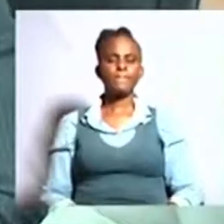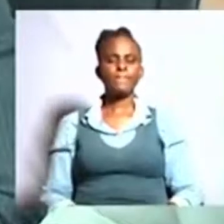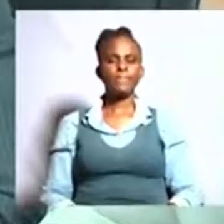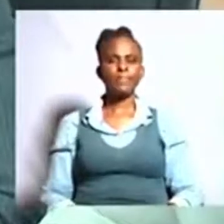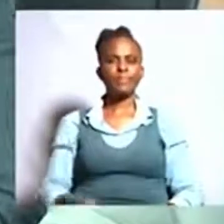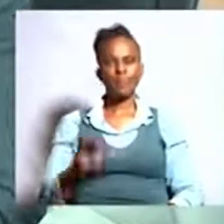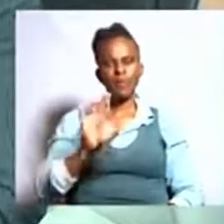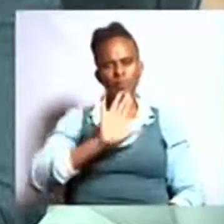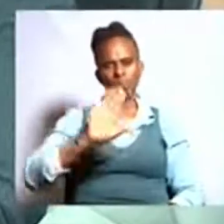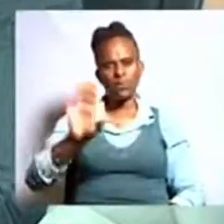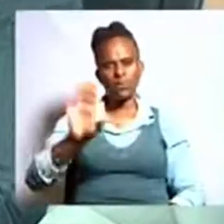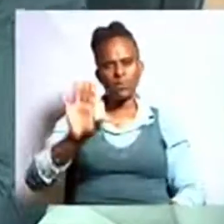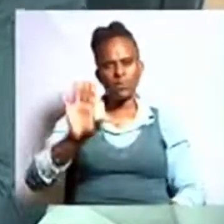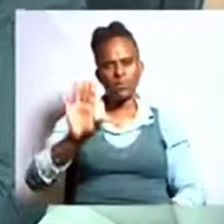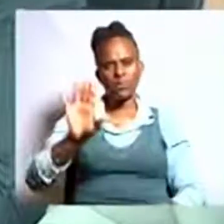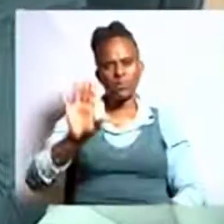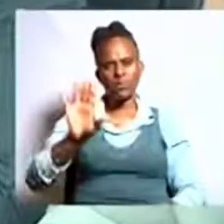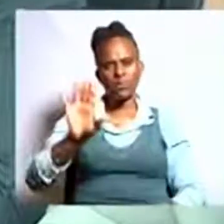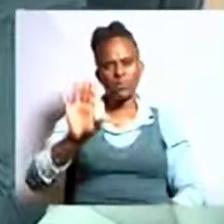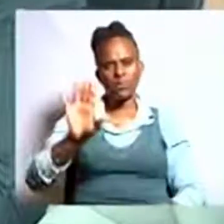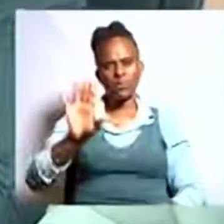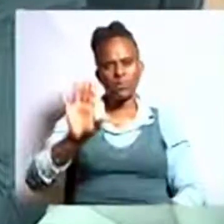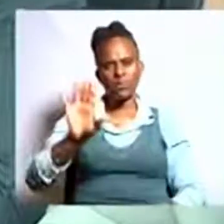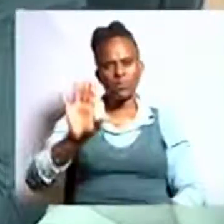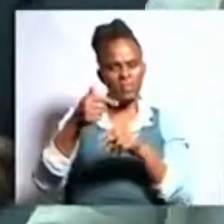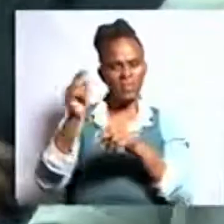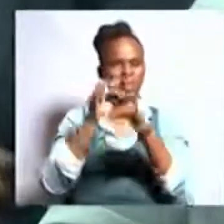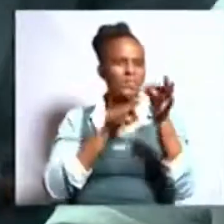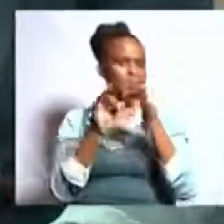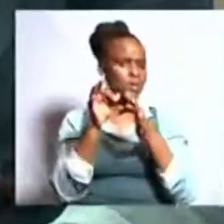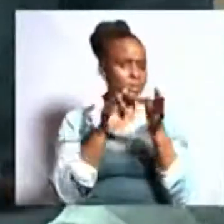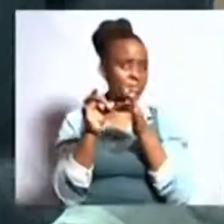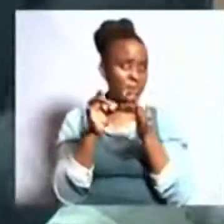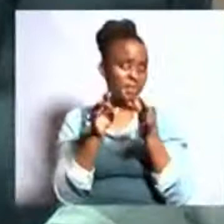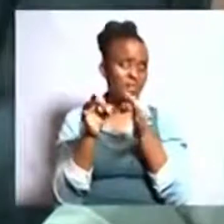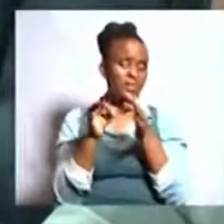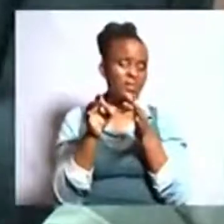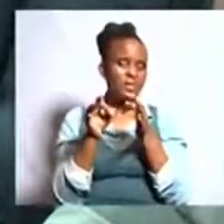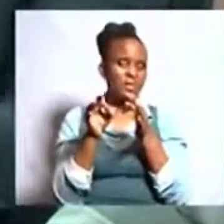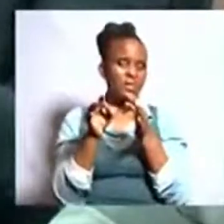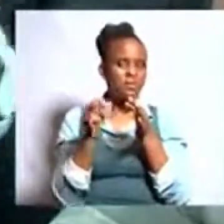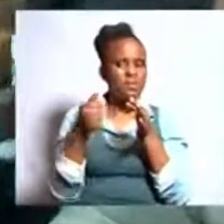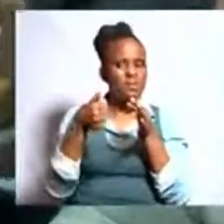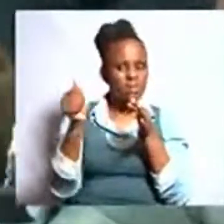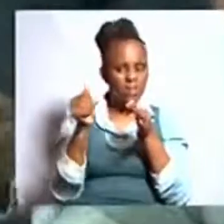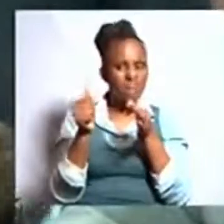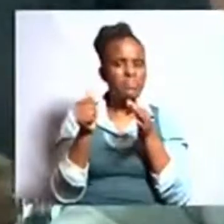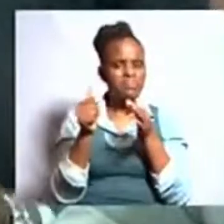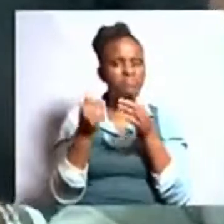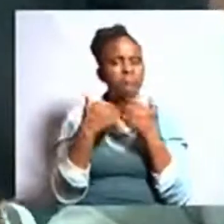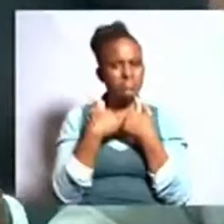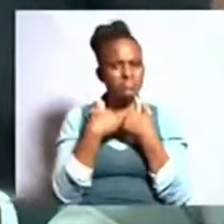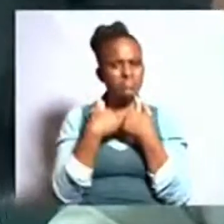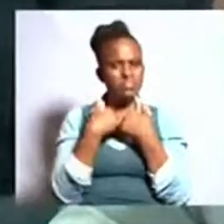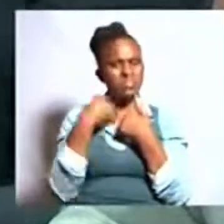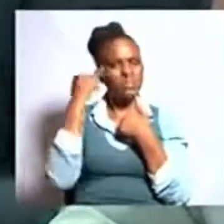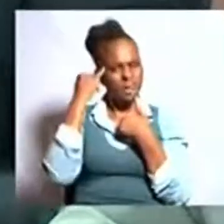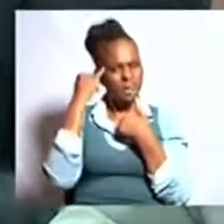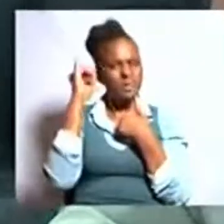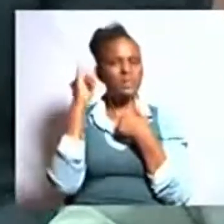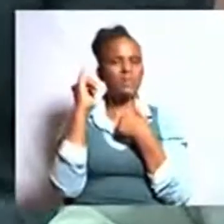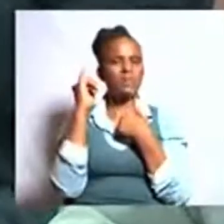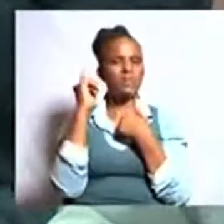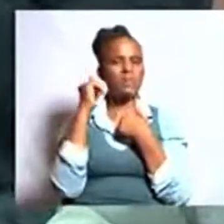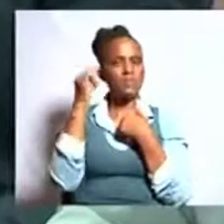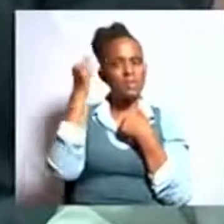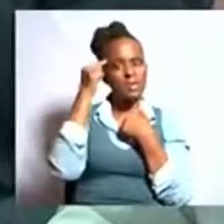one of your answers, you indicated that you were of a considered view that